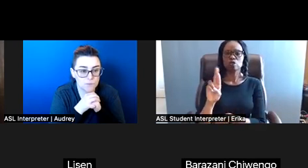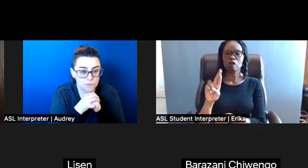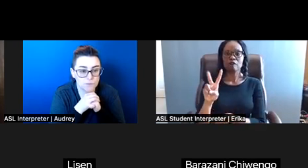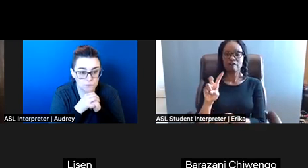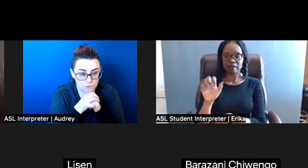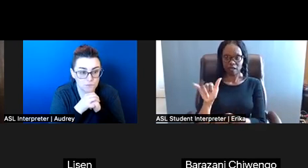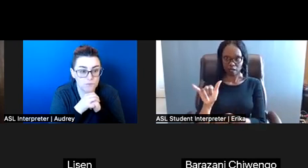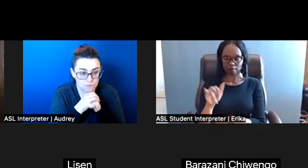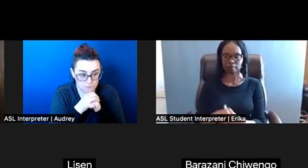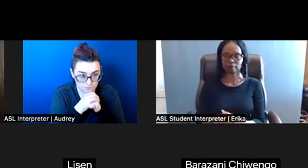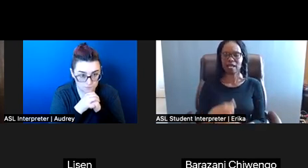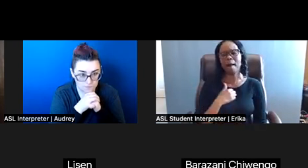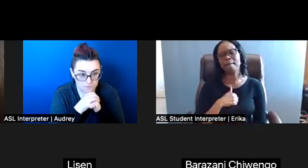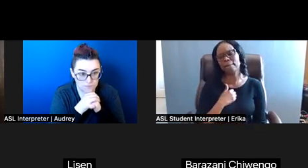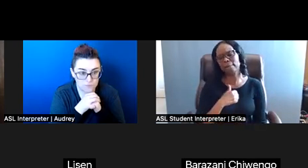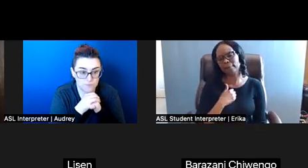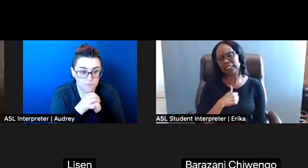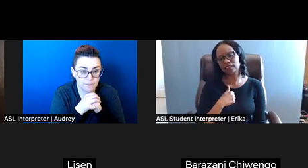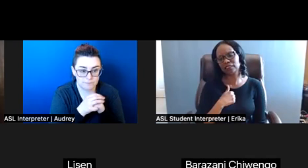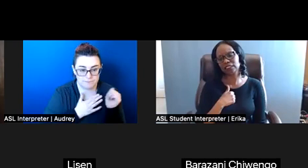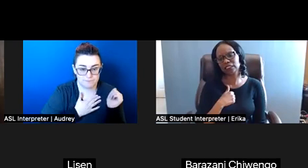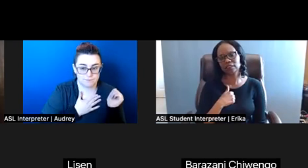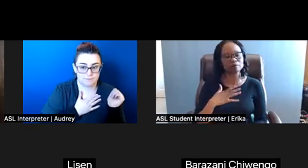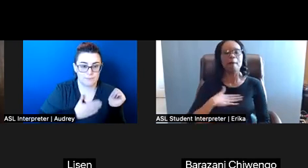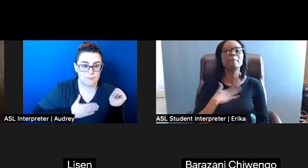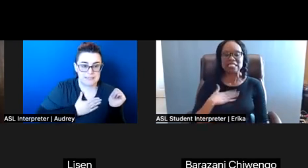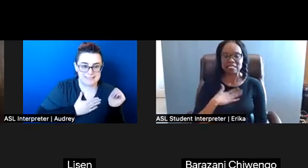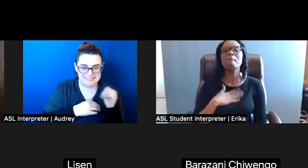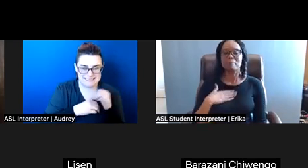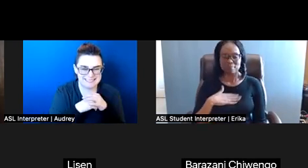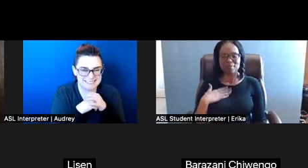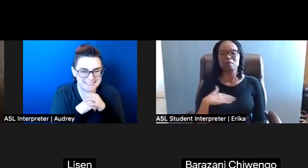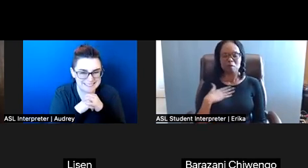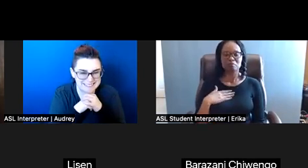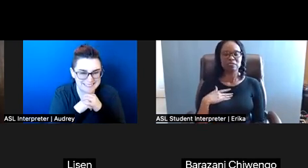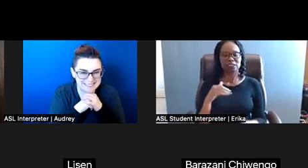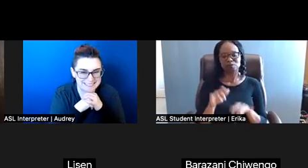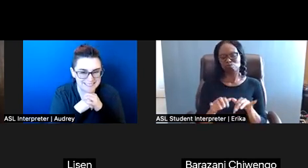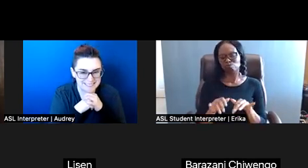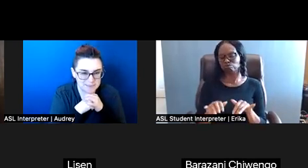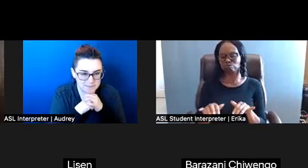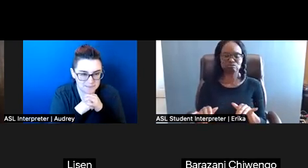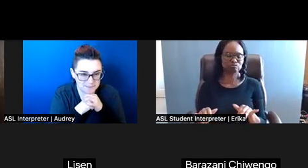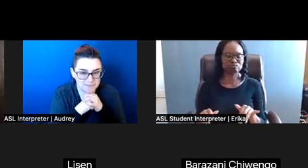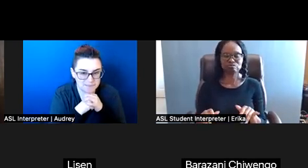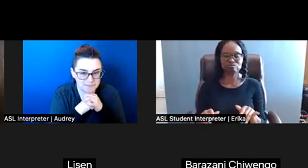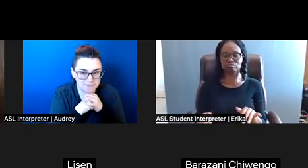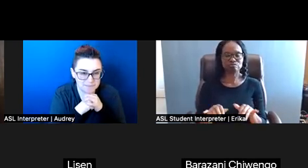please take your time to fill that out. There are some other questions here that popped up.